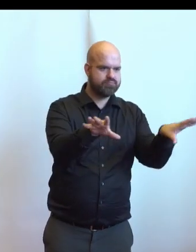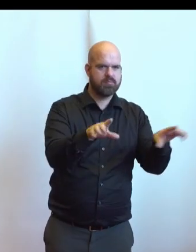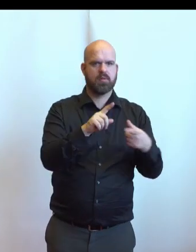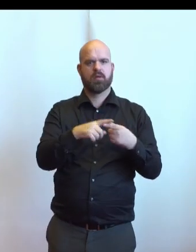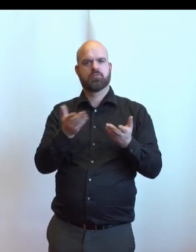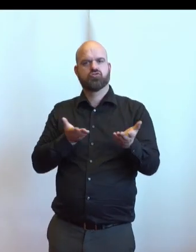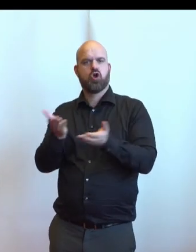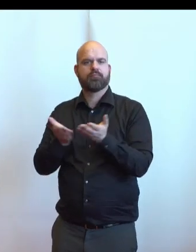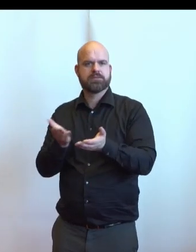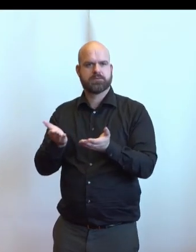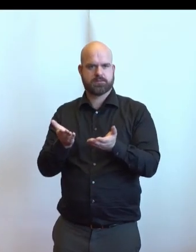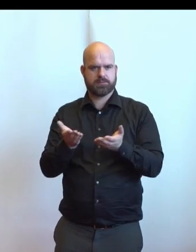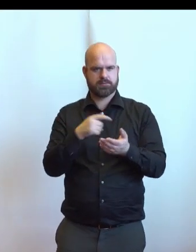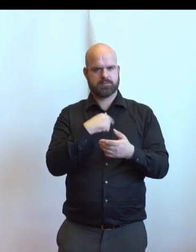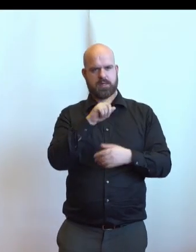integrated